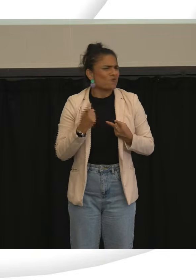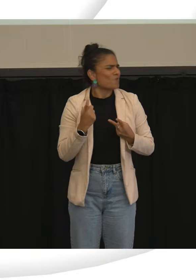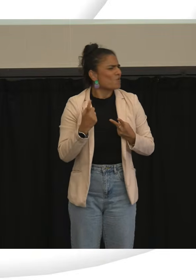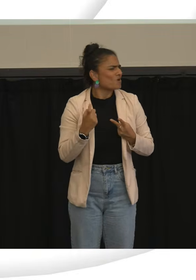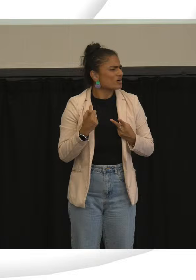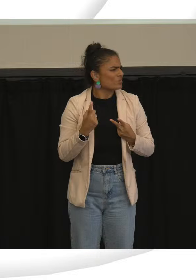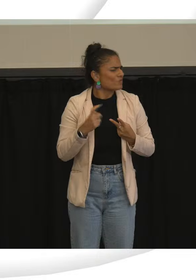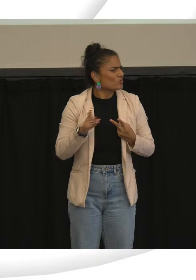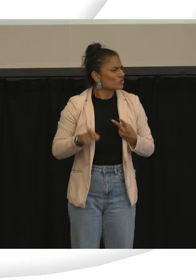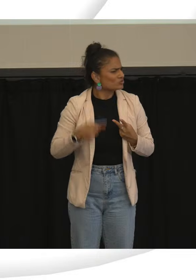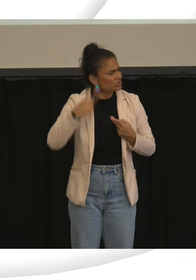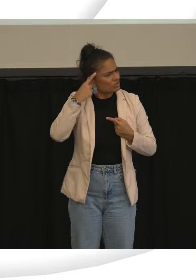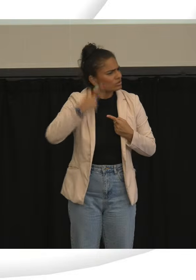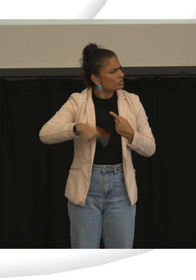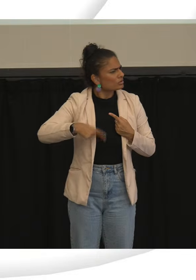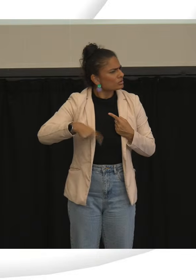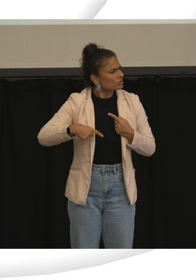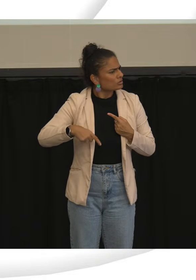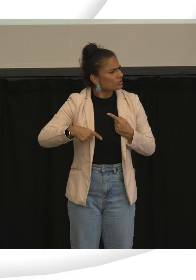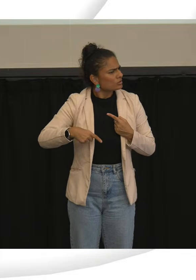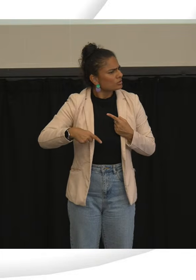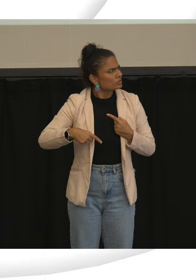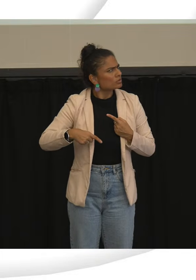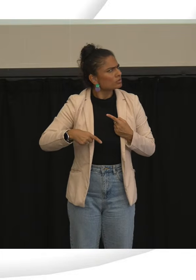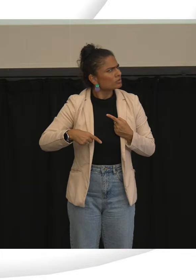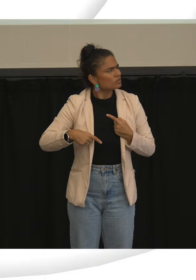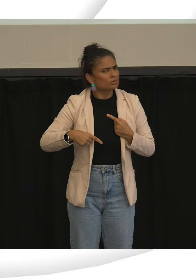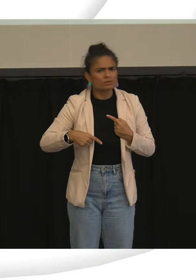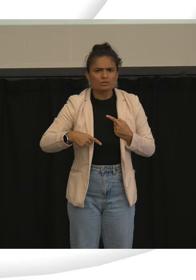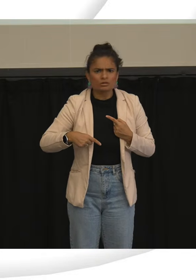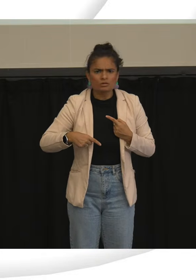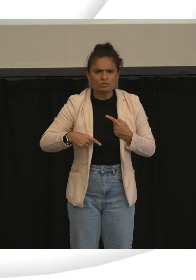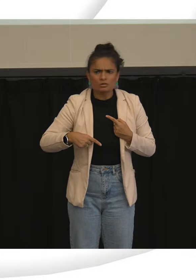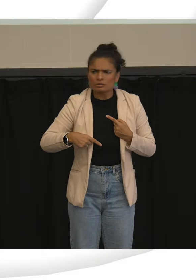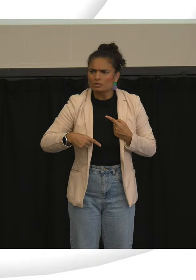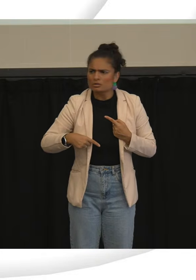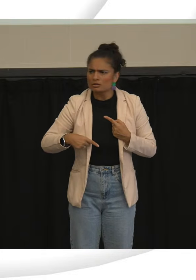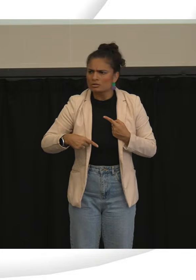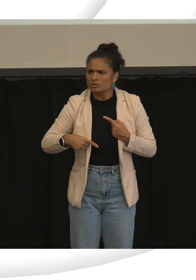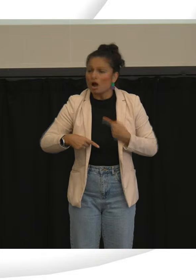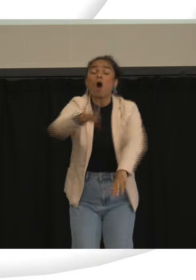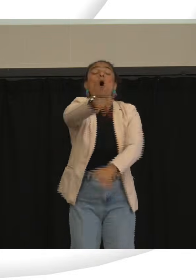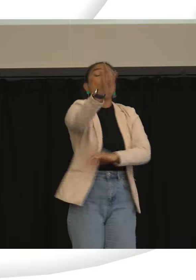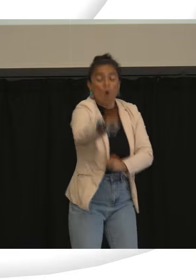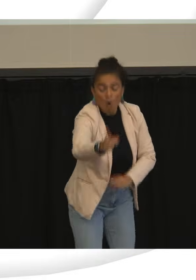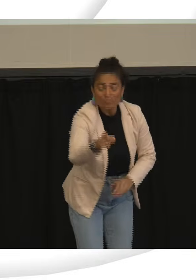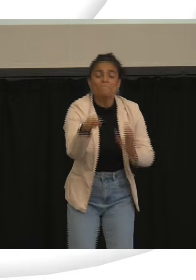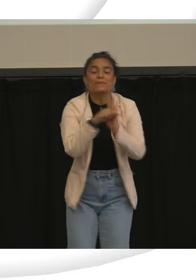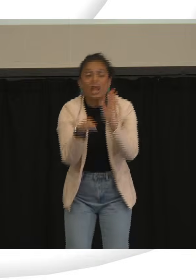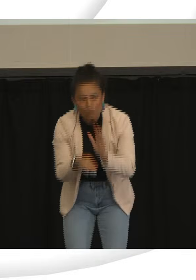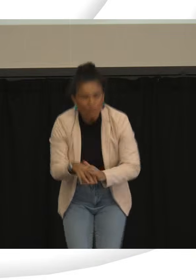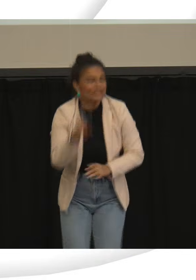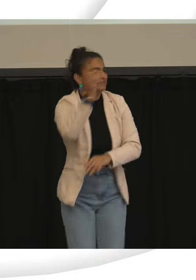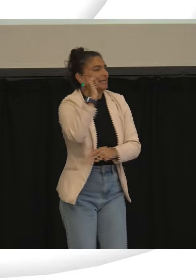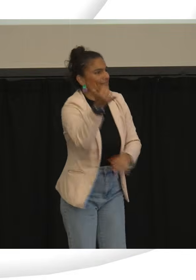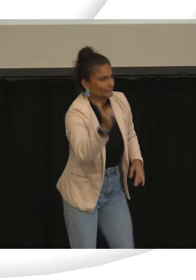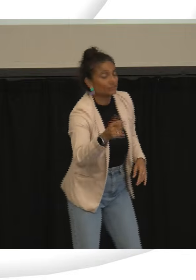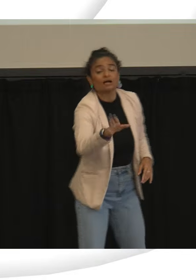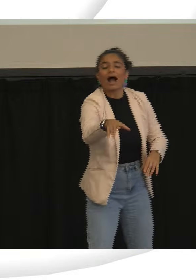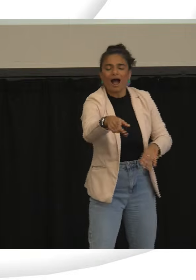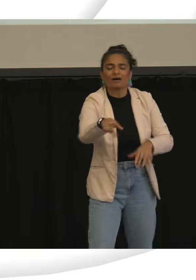with that. There's another question. I think it may have slipped my mind. Oh,